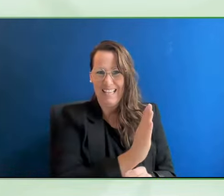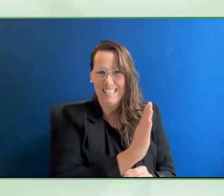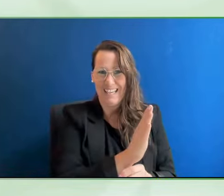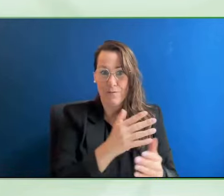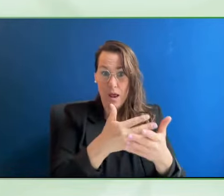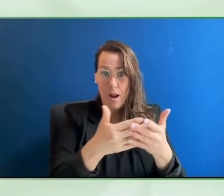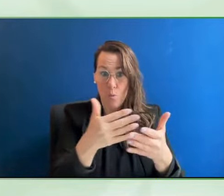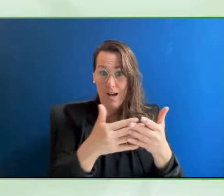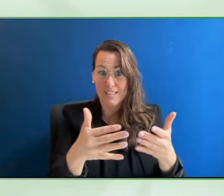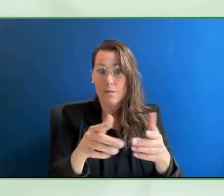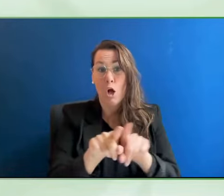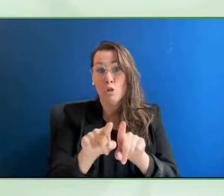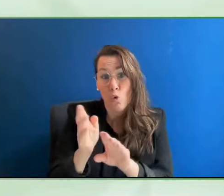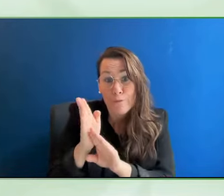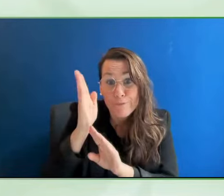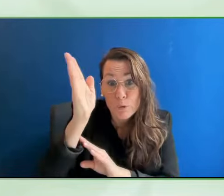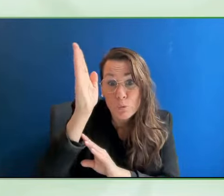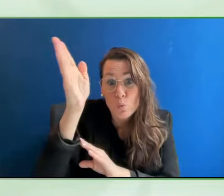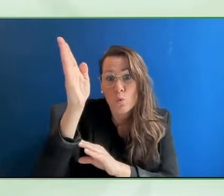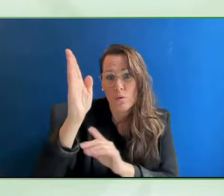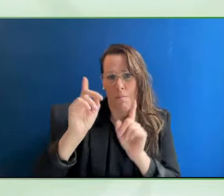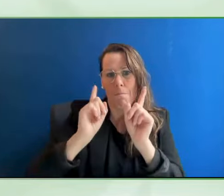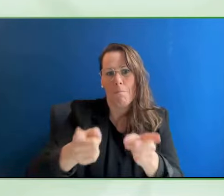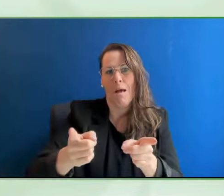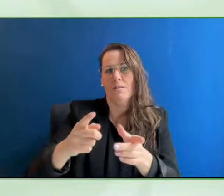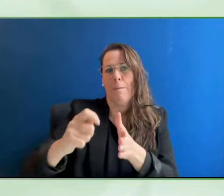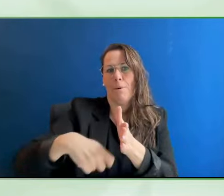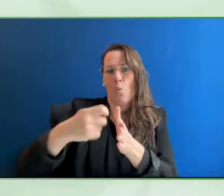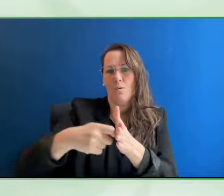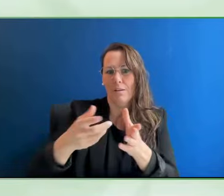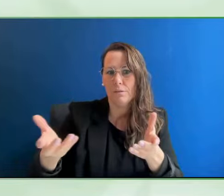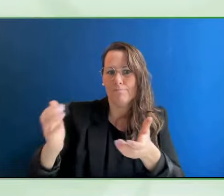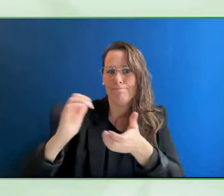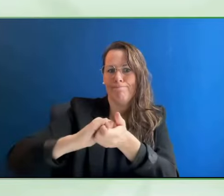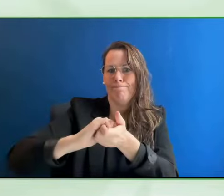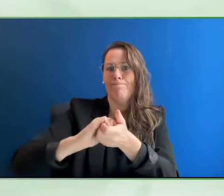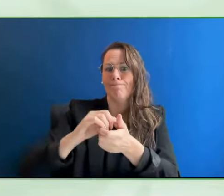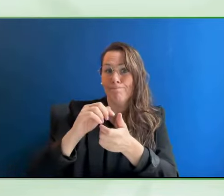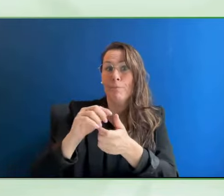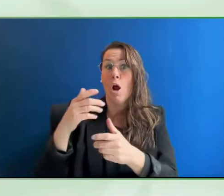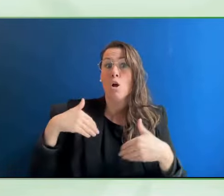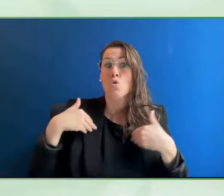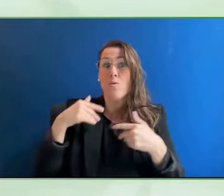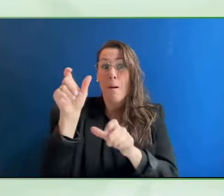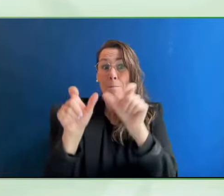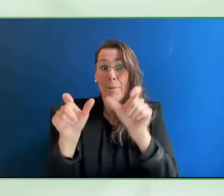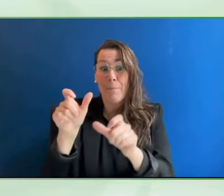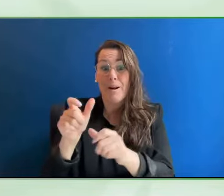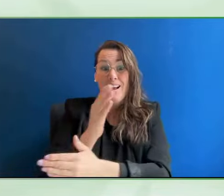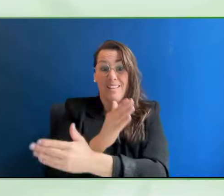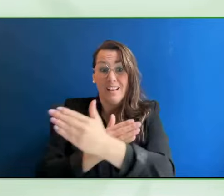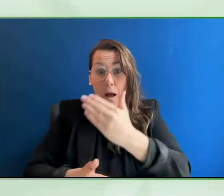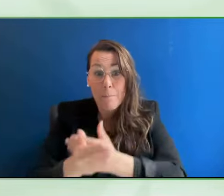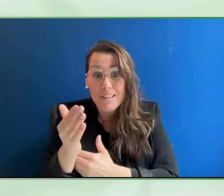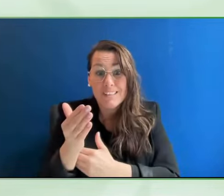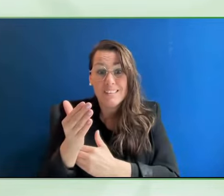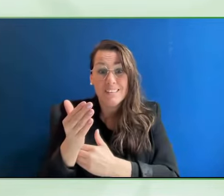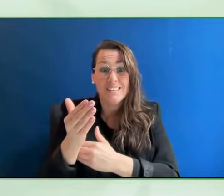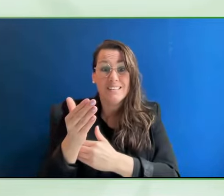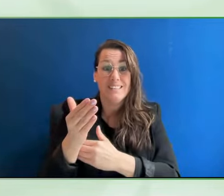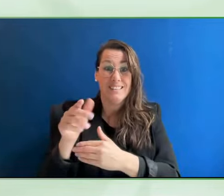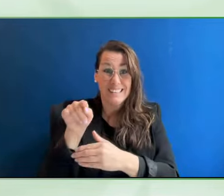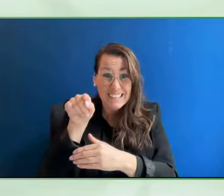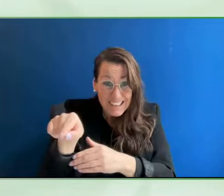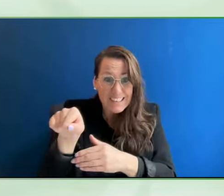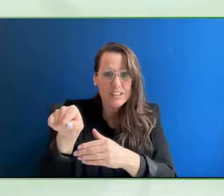we know more about the targets group due to the project ENACT, we can develop new offers, and I'm convinced